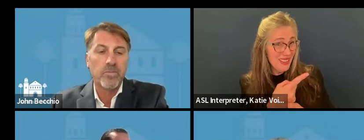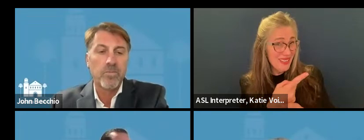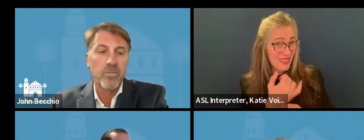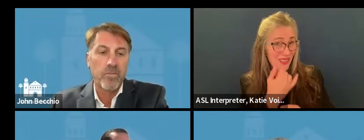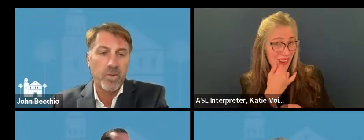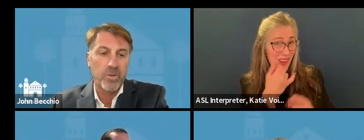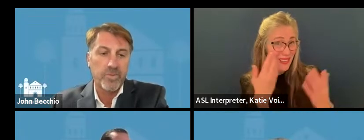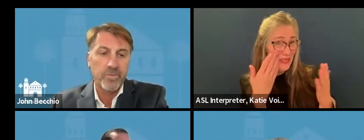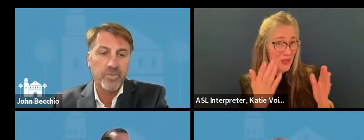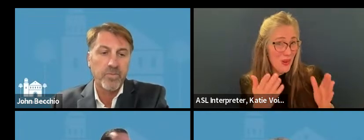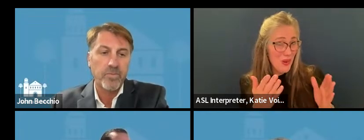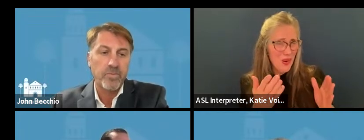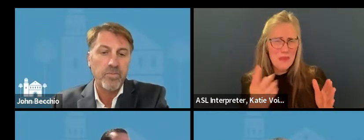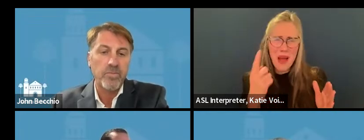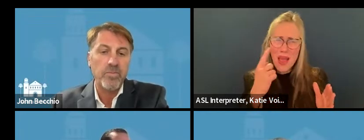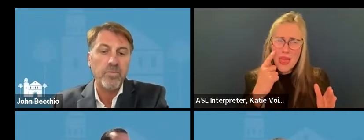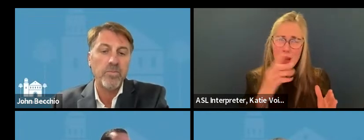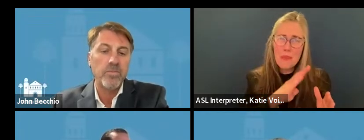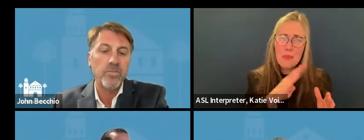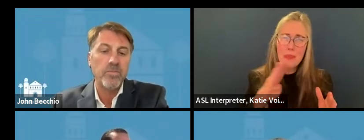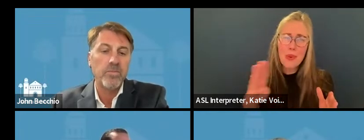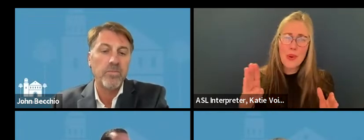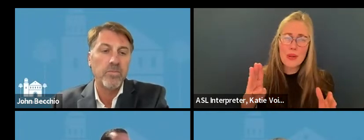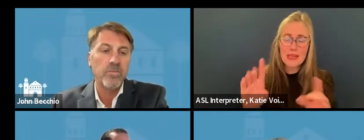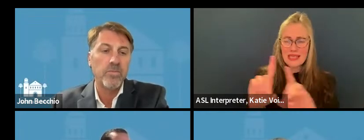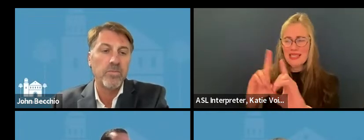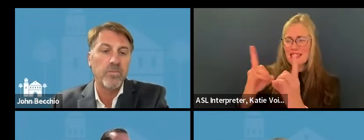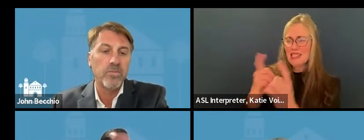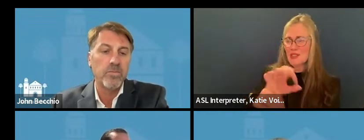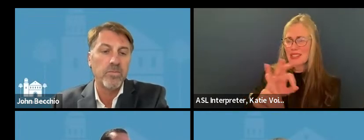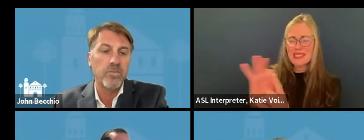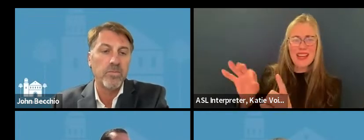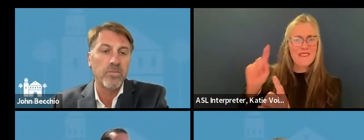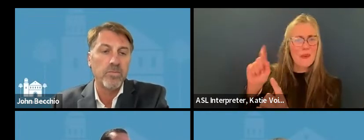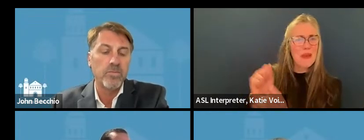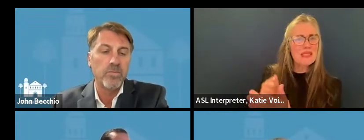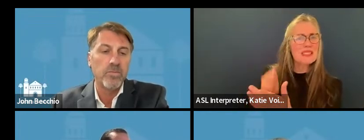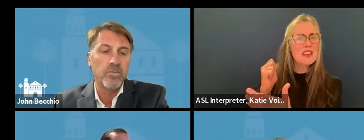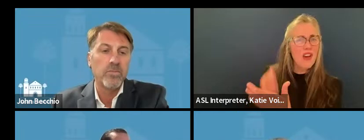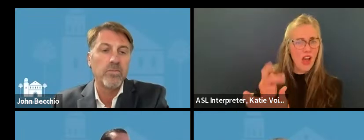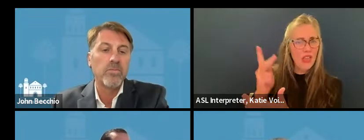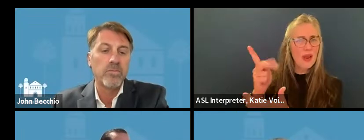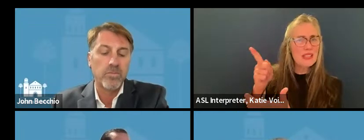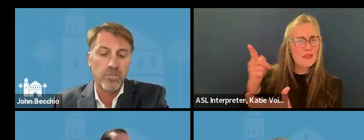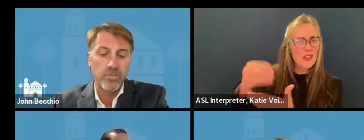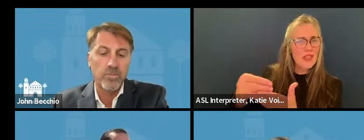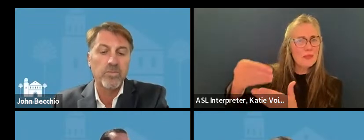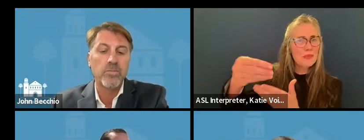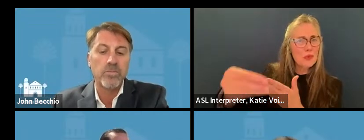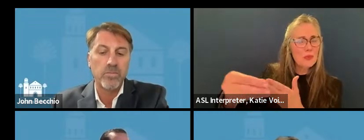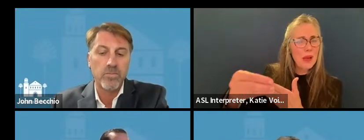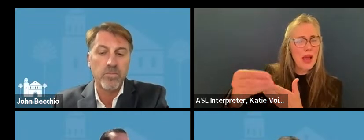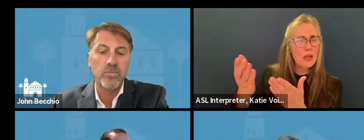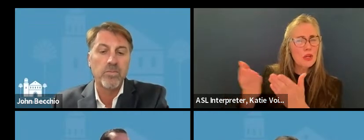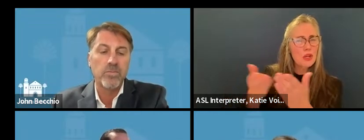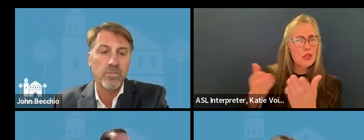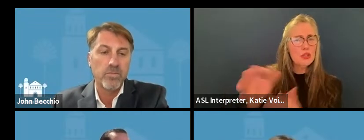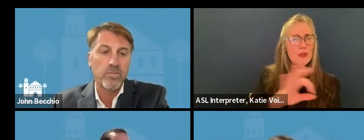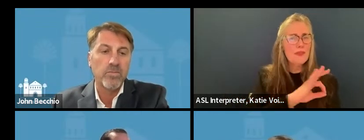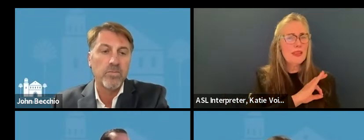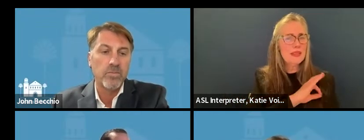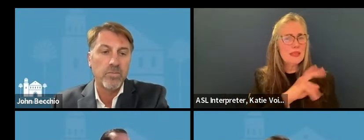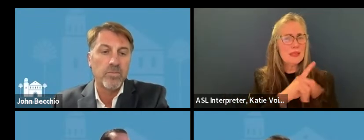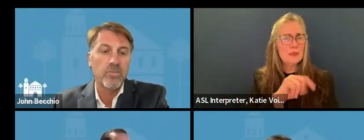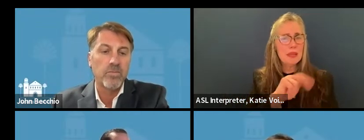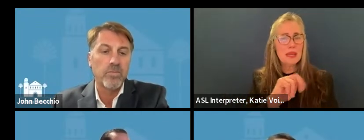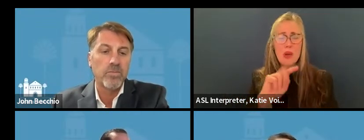district staff to spend on, for example, buying the pins, the service pins, or maybe even a